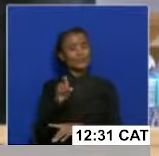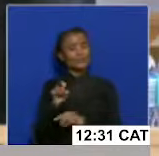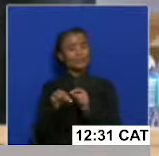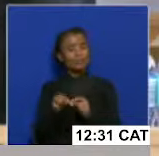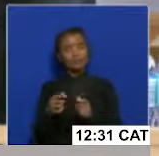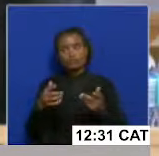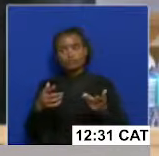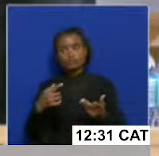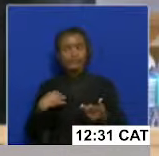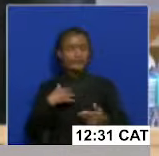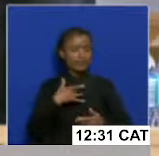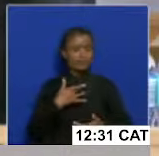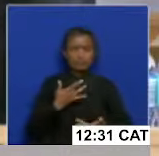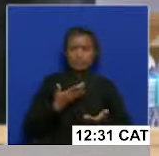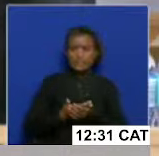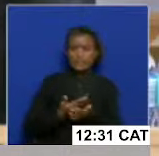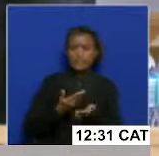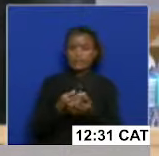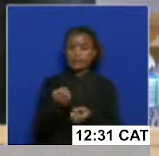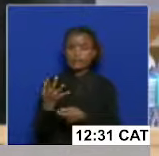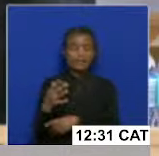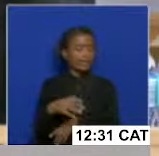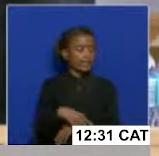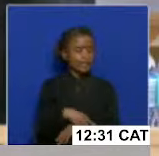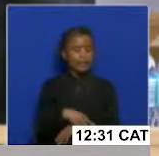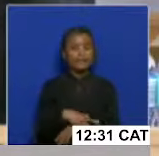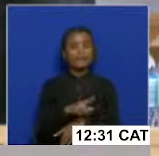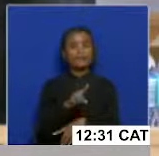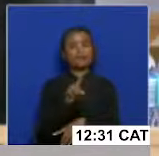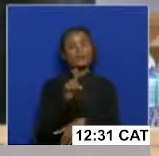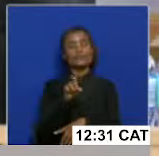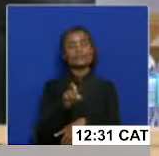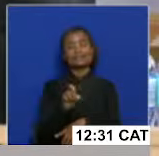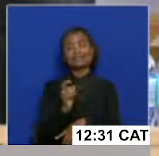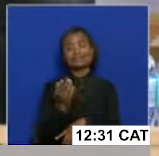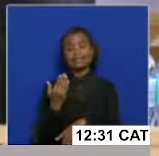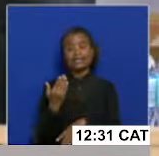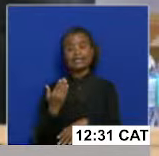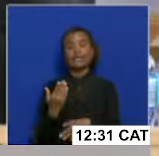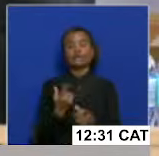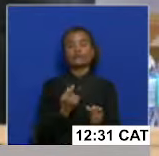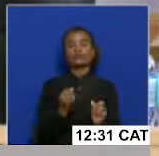to work? And maybe let me premise my question with